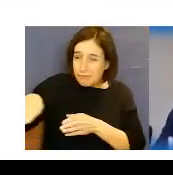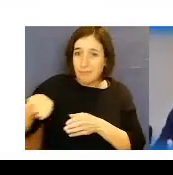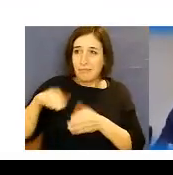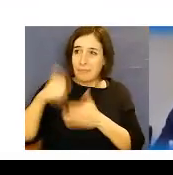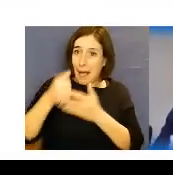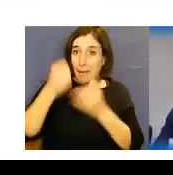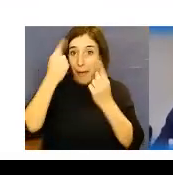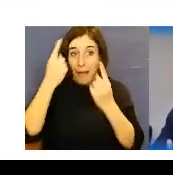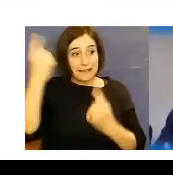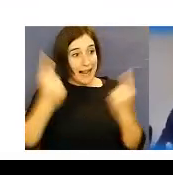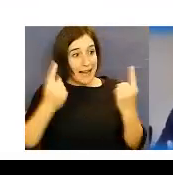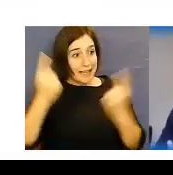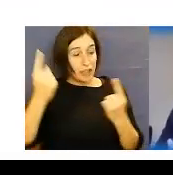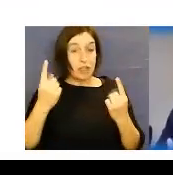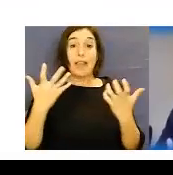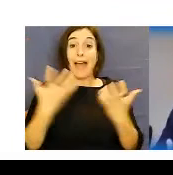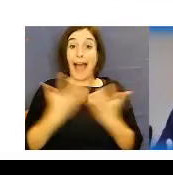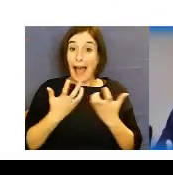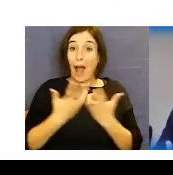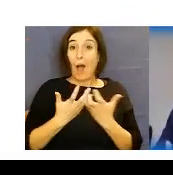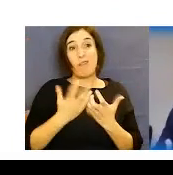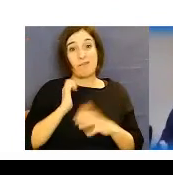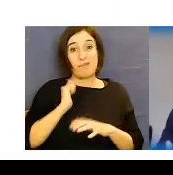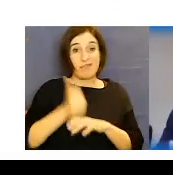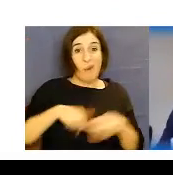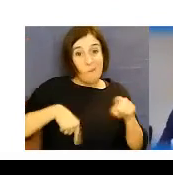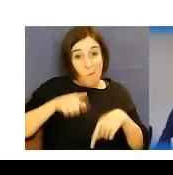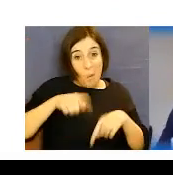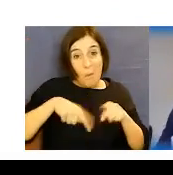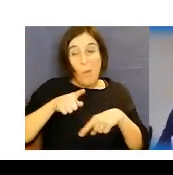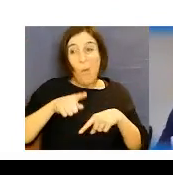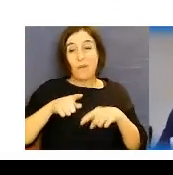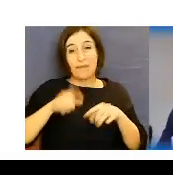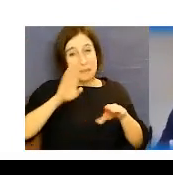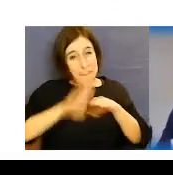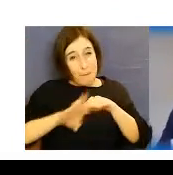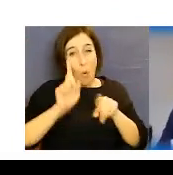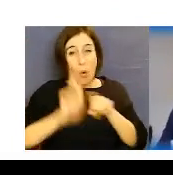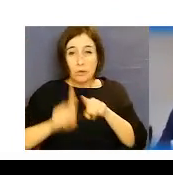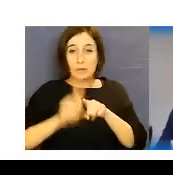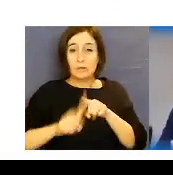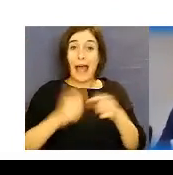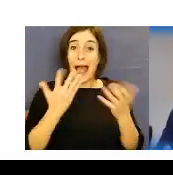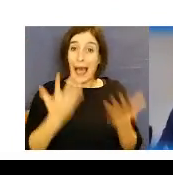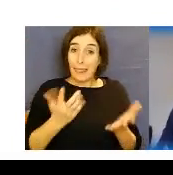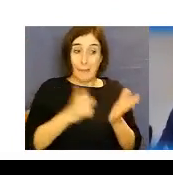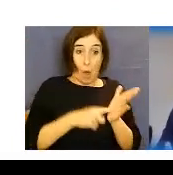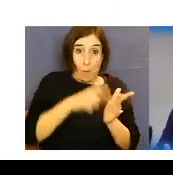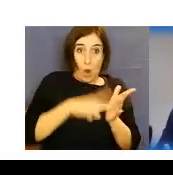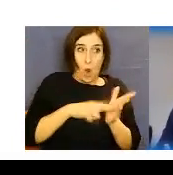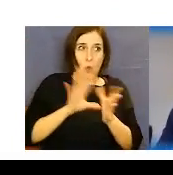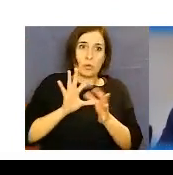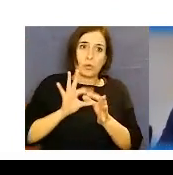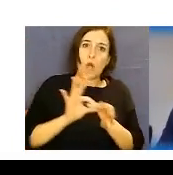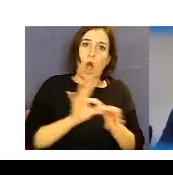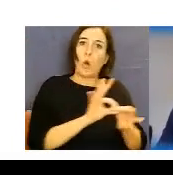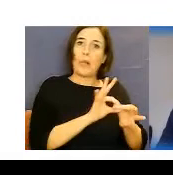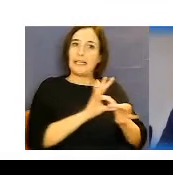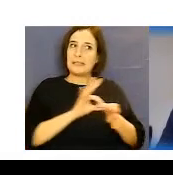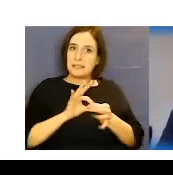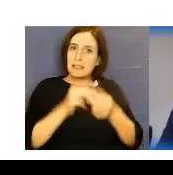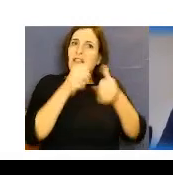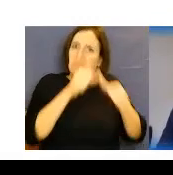through football, through sports. And we've got a very cohesive community at the moment in Luton, you know, working together, tackling, you know, challenges together,